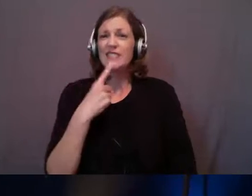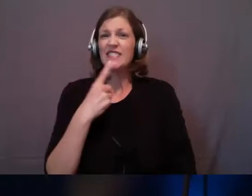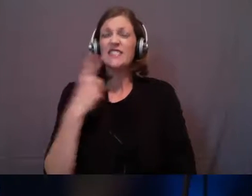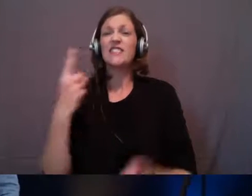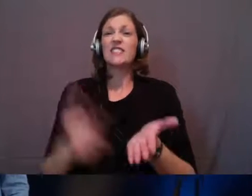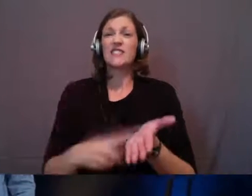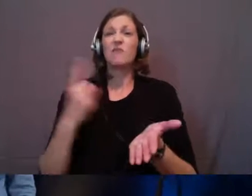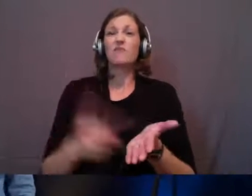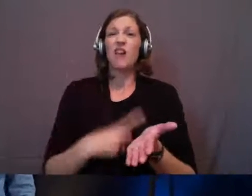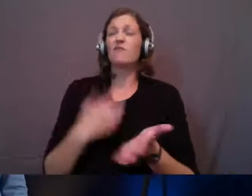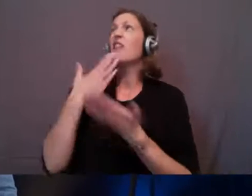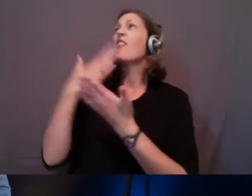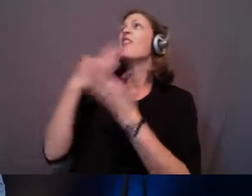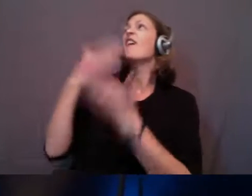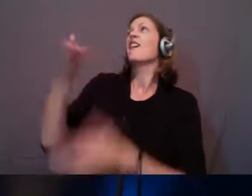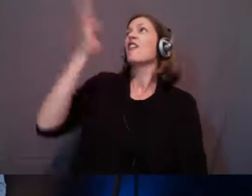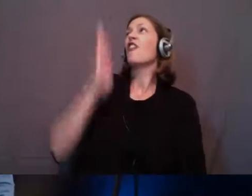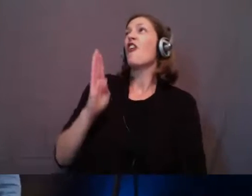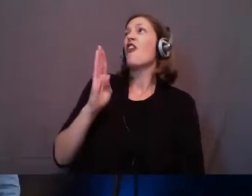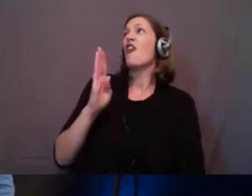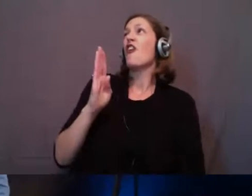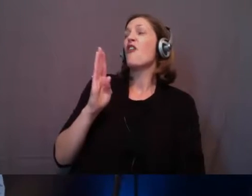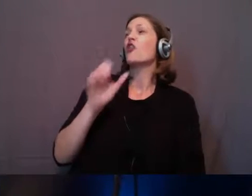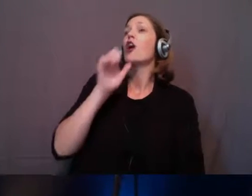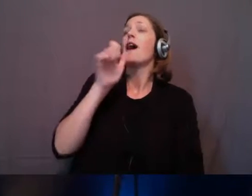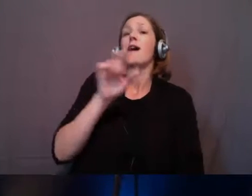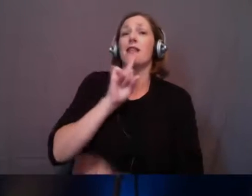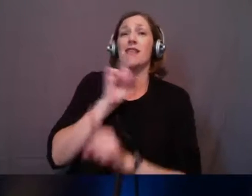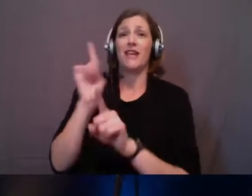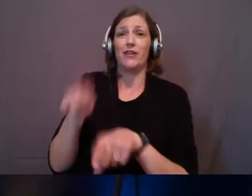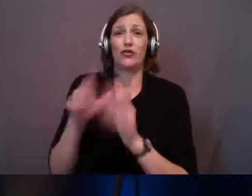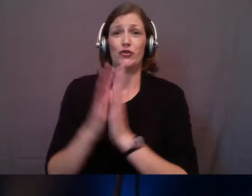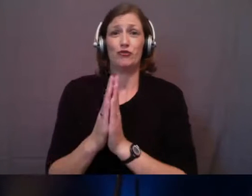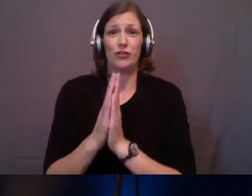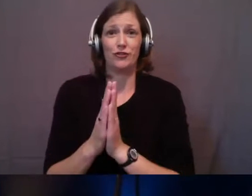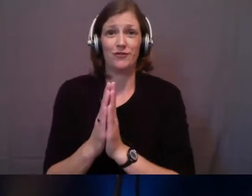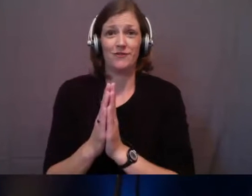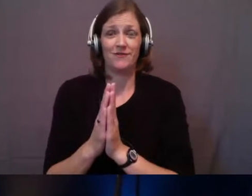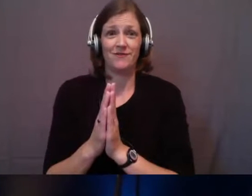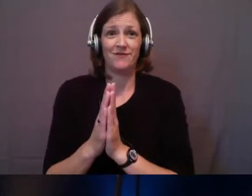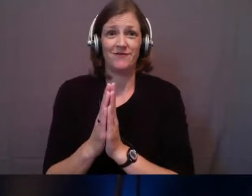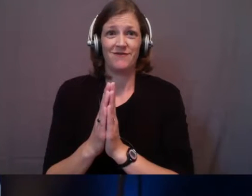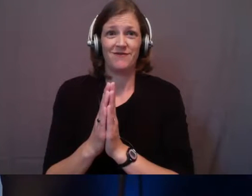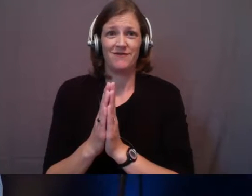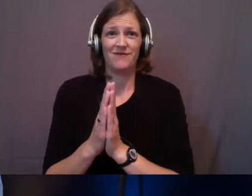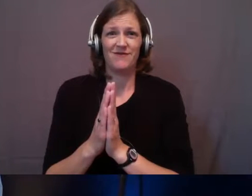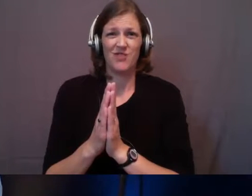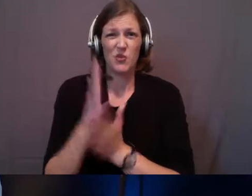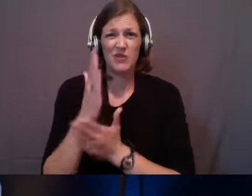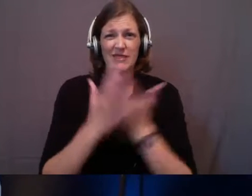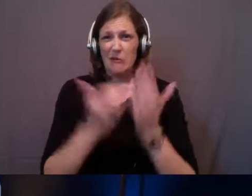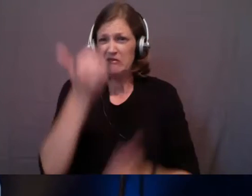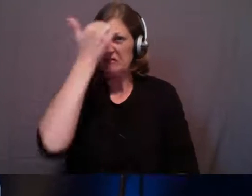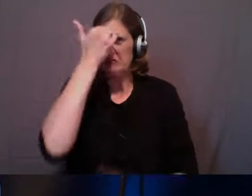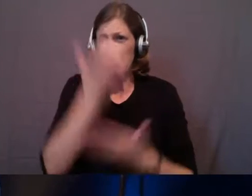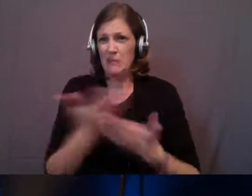sometimes I thank God for unanswered prayers. What were some of the dumb things we prayed for?